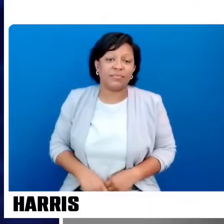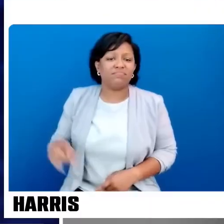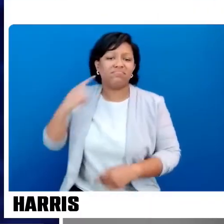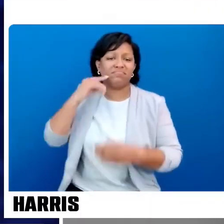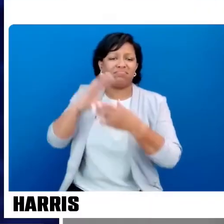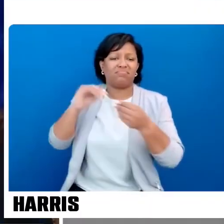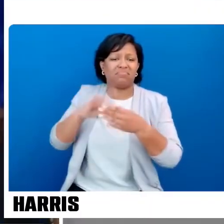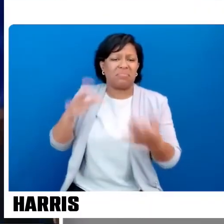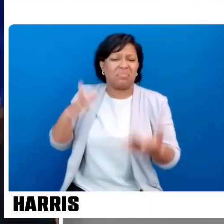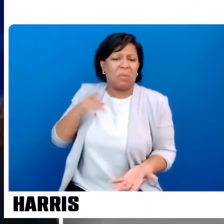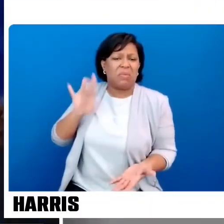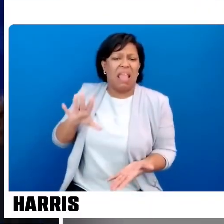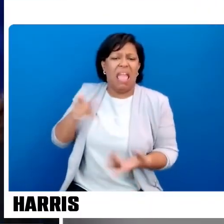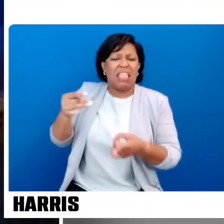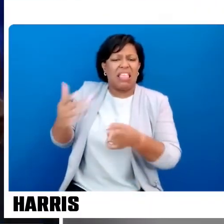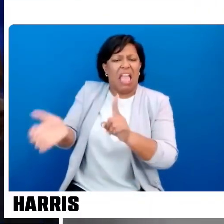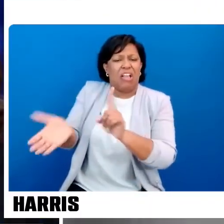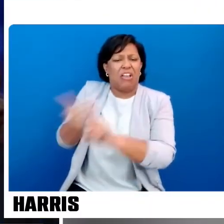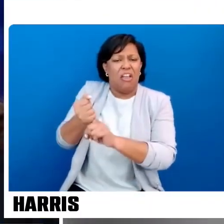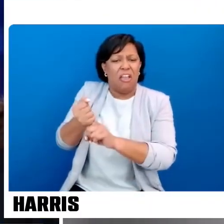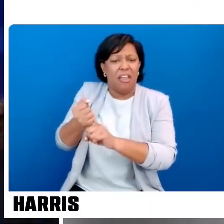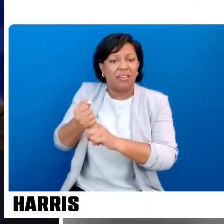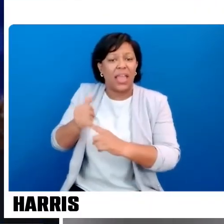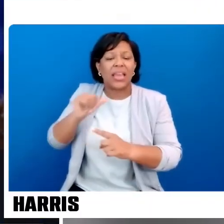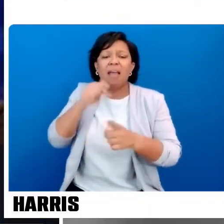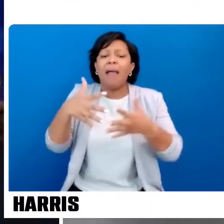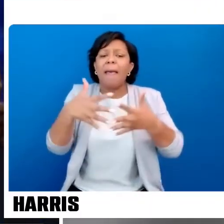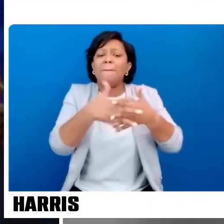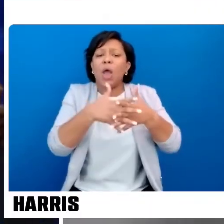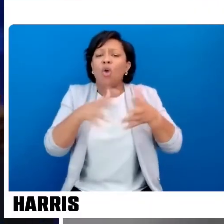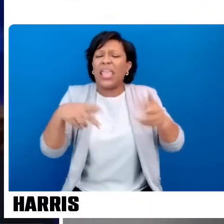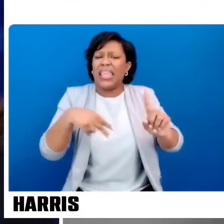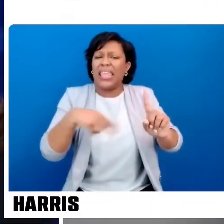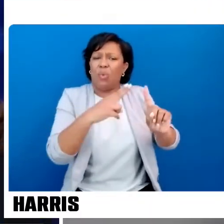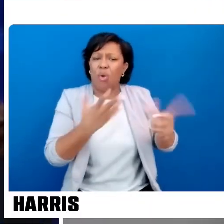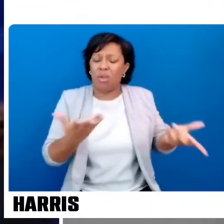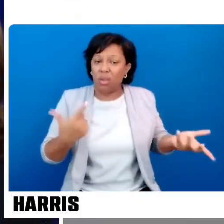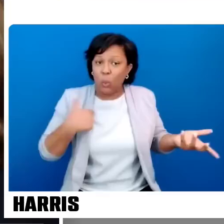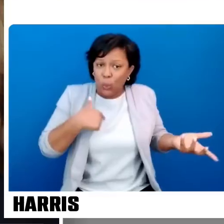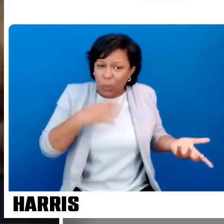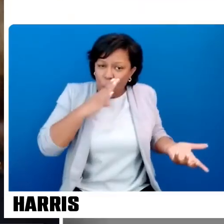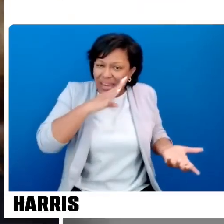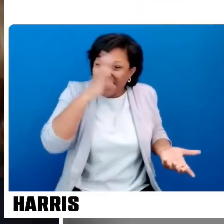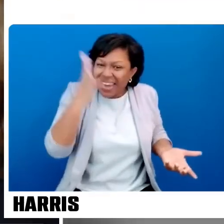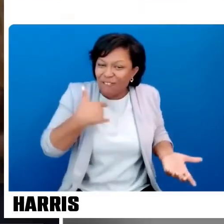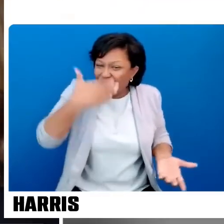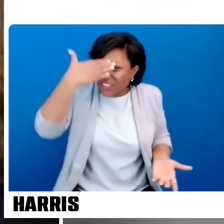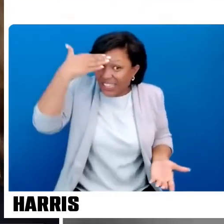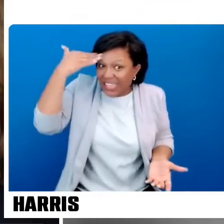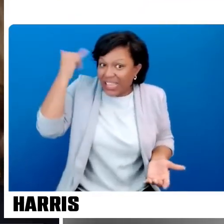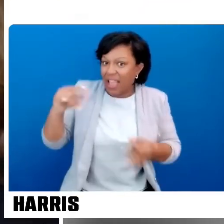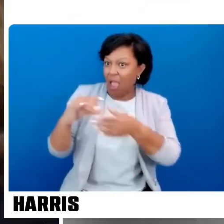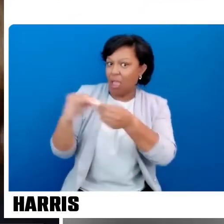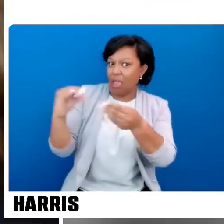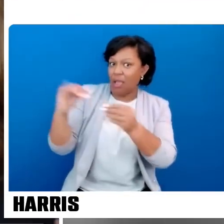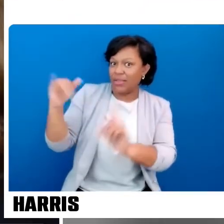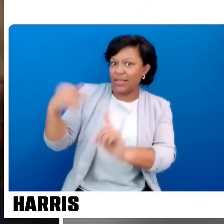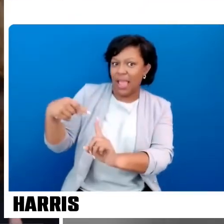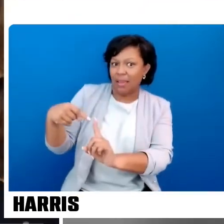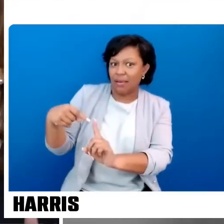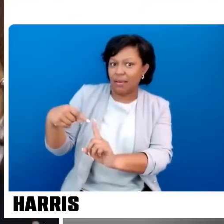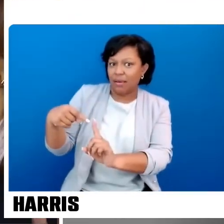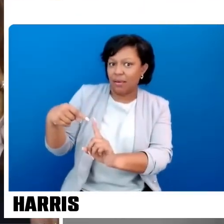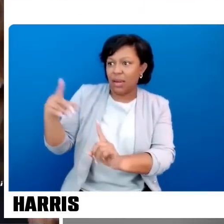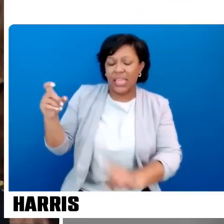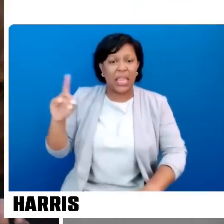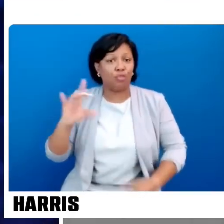McCain, I will never forget that night, walked onto the Senate floor and said, no, you don't. No, you don't. No, you